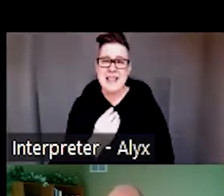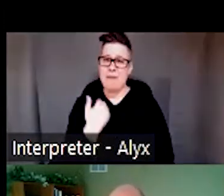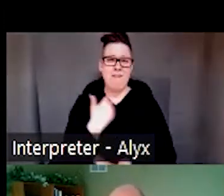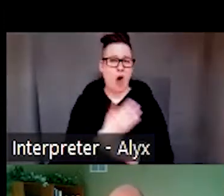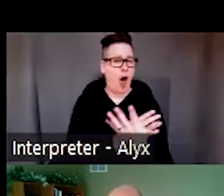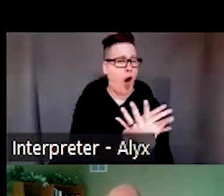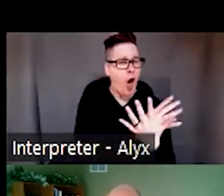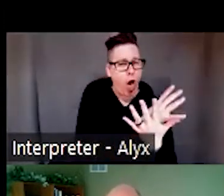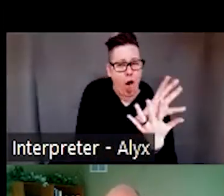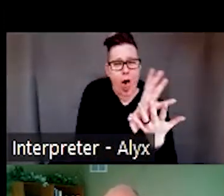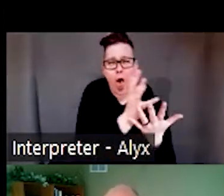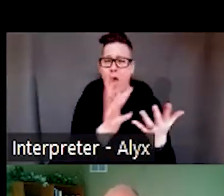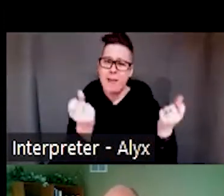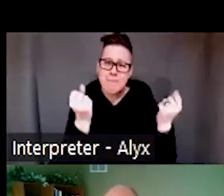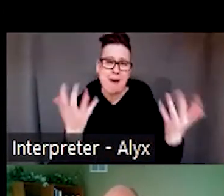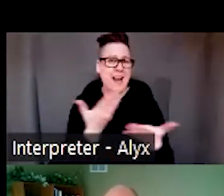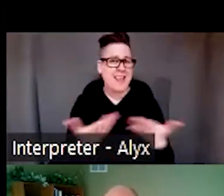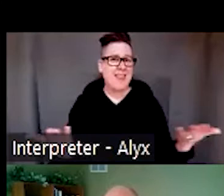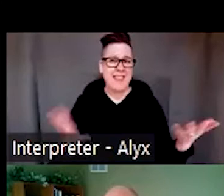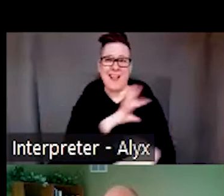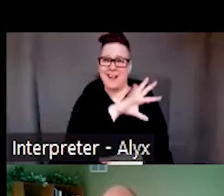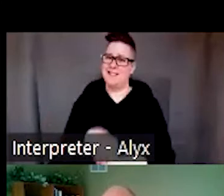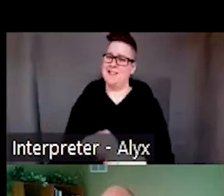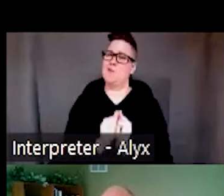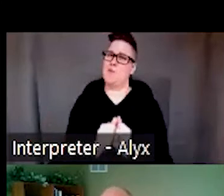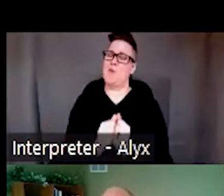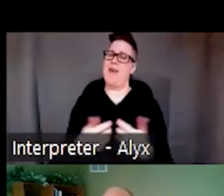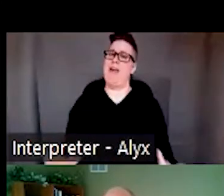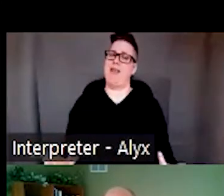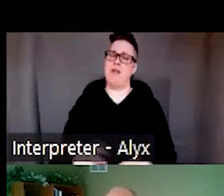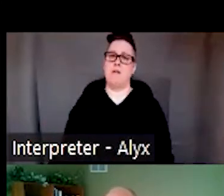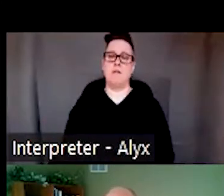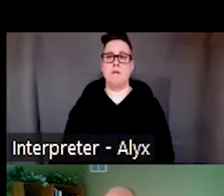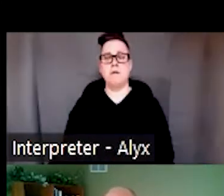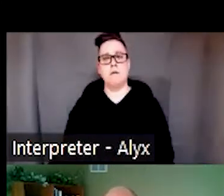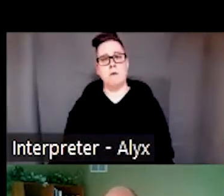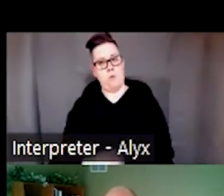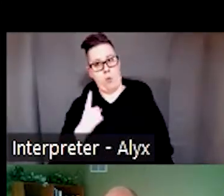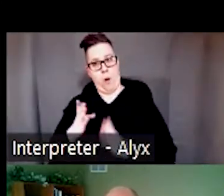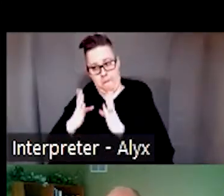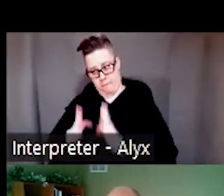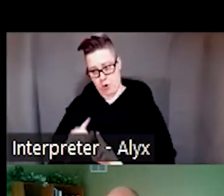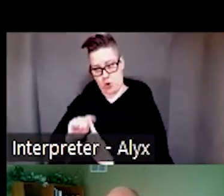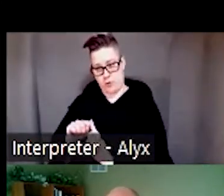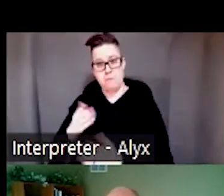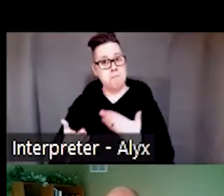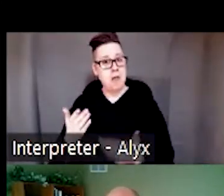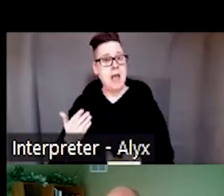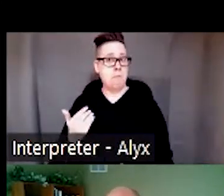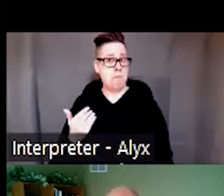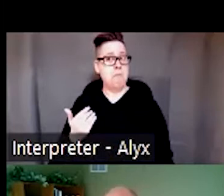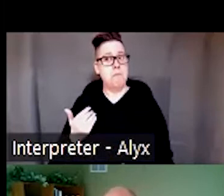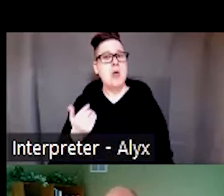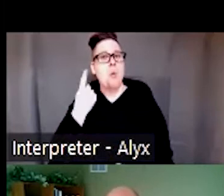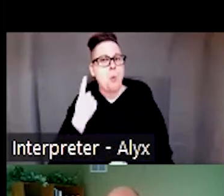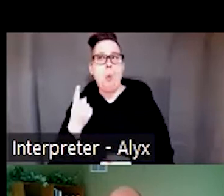characteristics, all of these multiple dimensions. And while an individual may have good characteristics on one